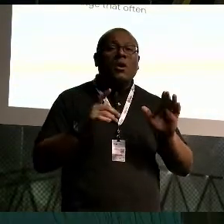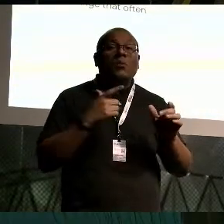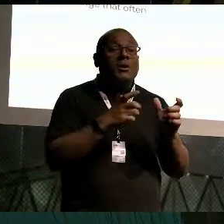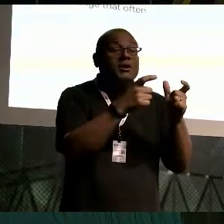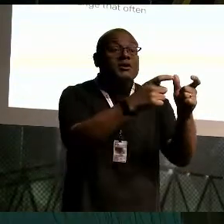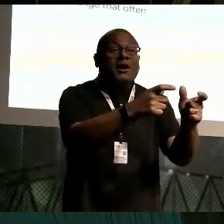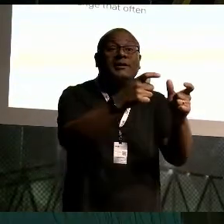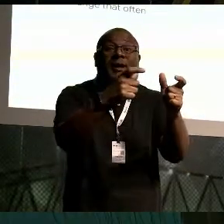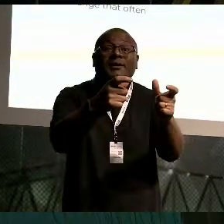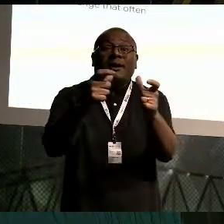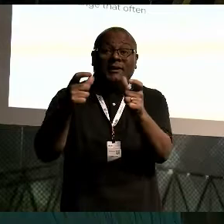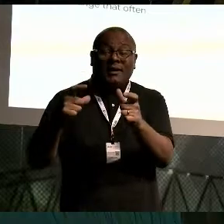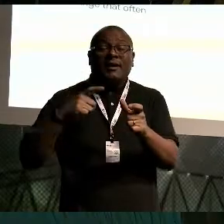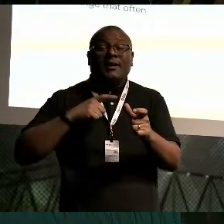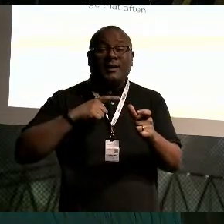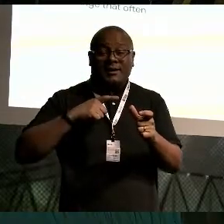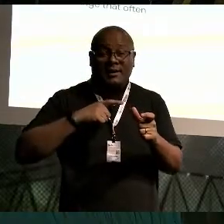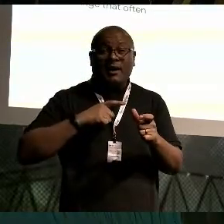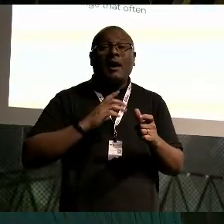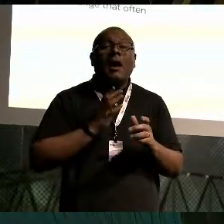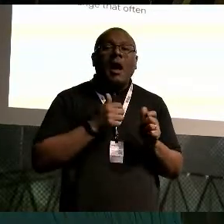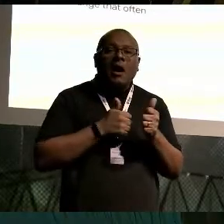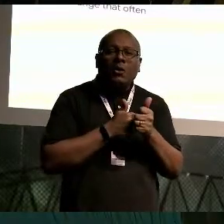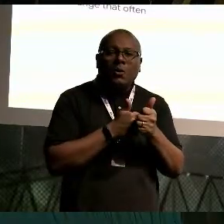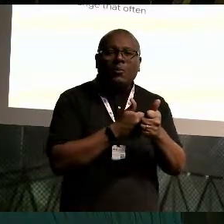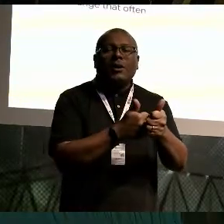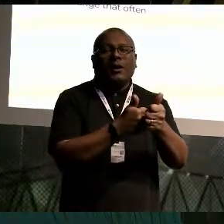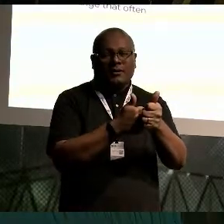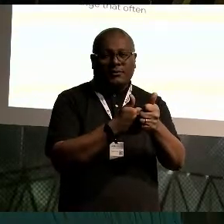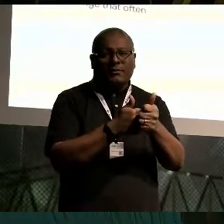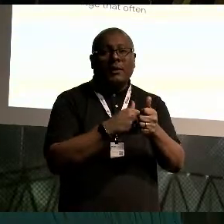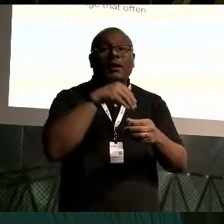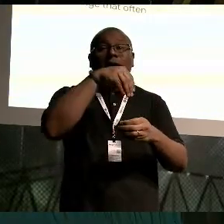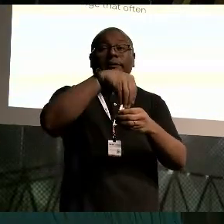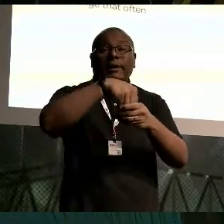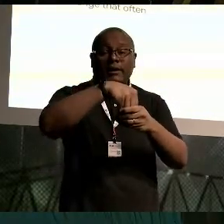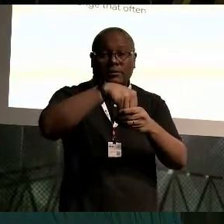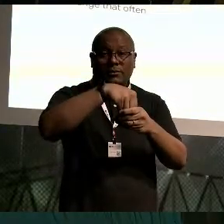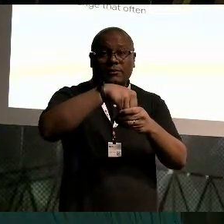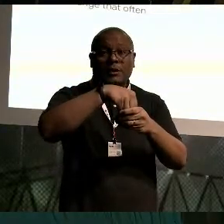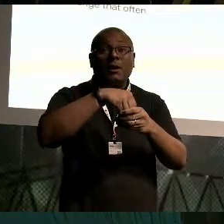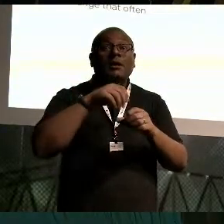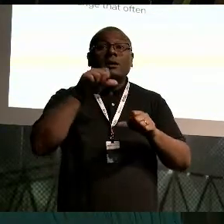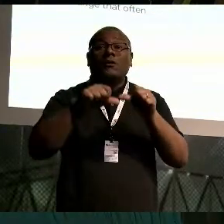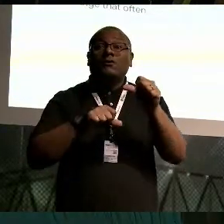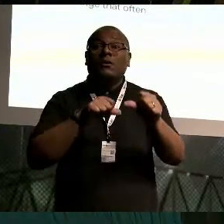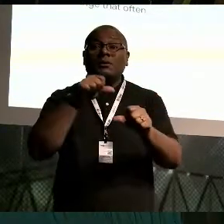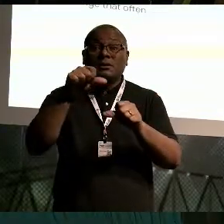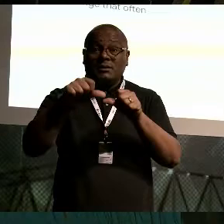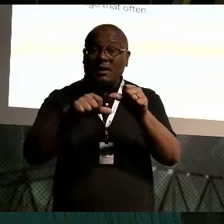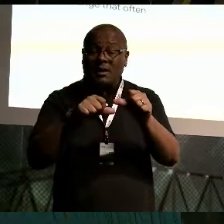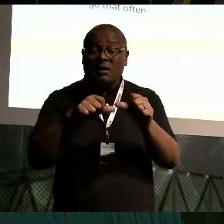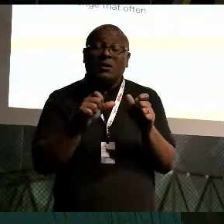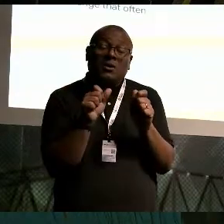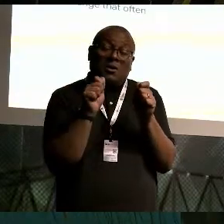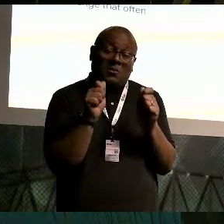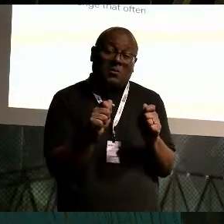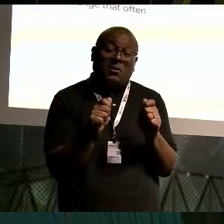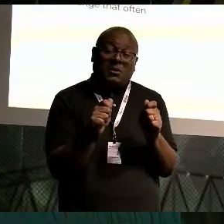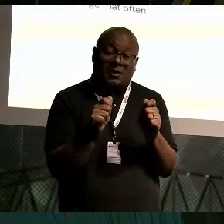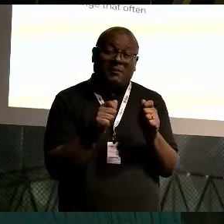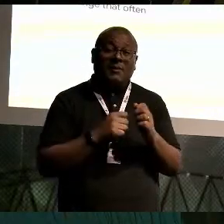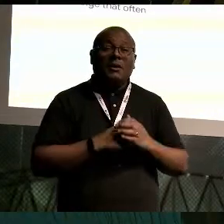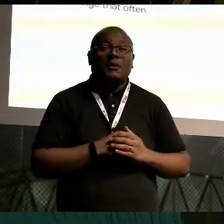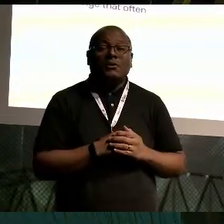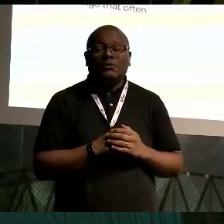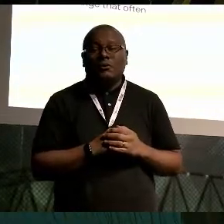to make them call each other directly, because they're just a handful of services, and they don't really change that much, so you don't need to worry about changing your code so